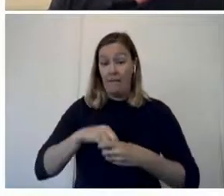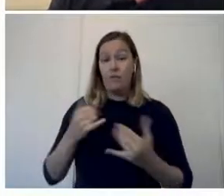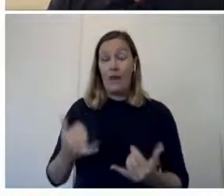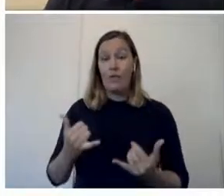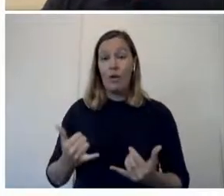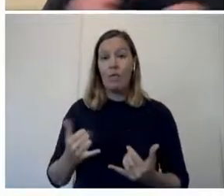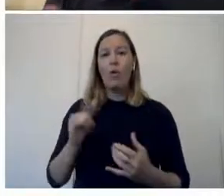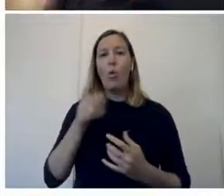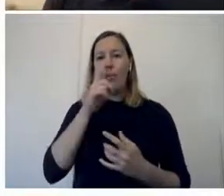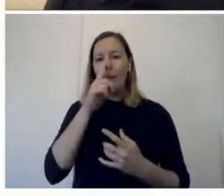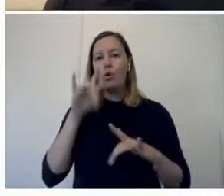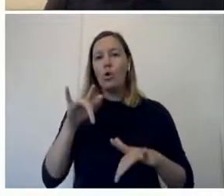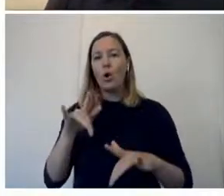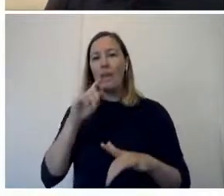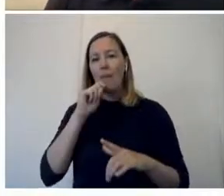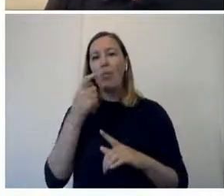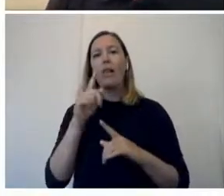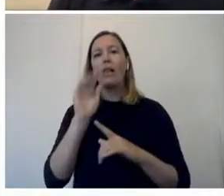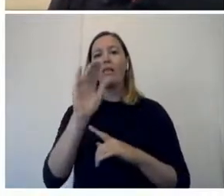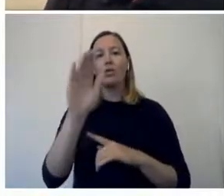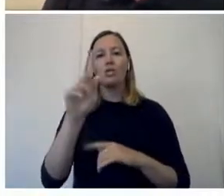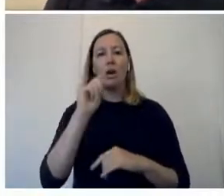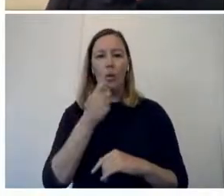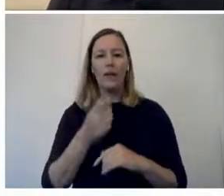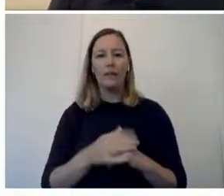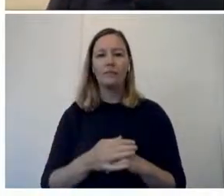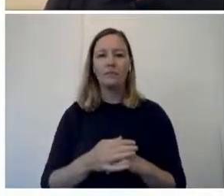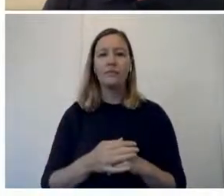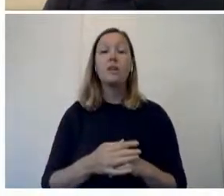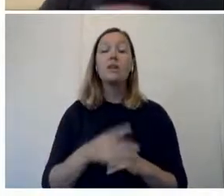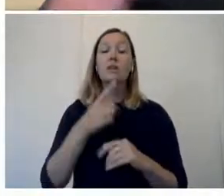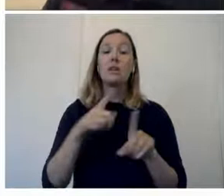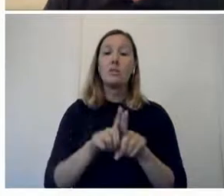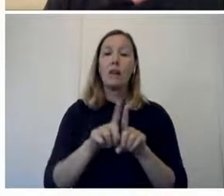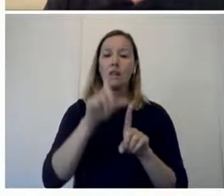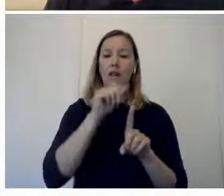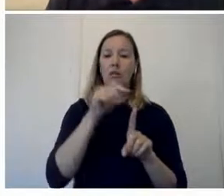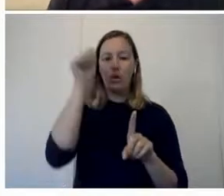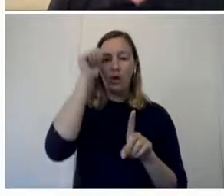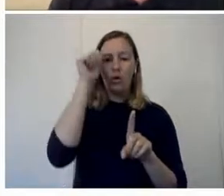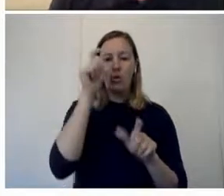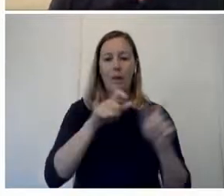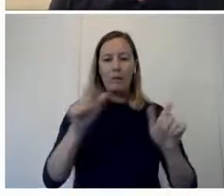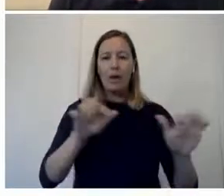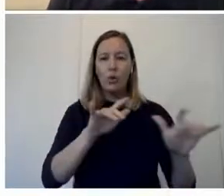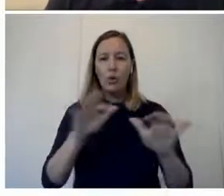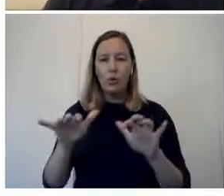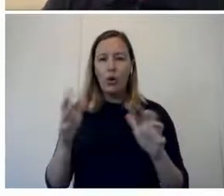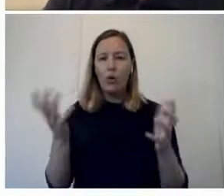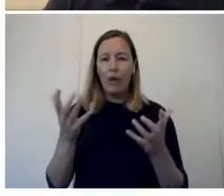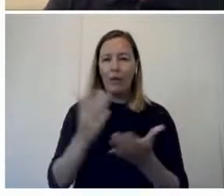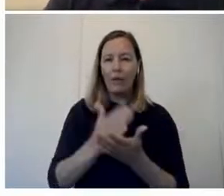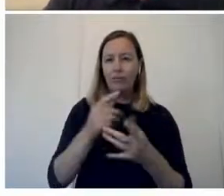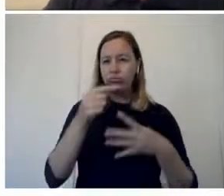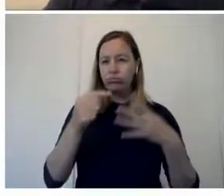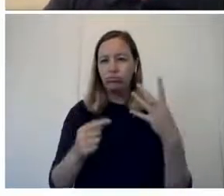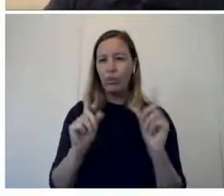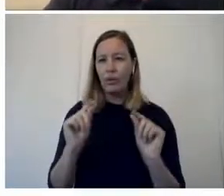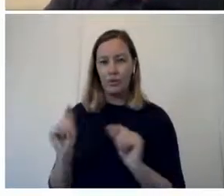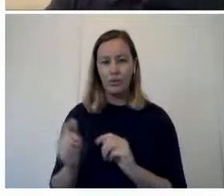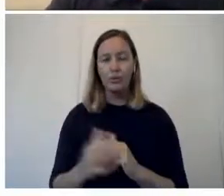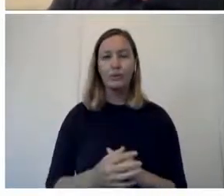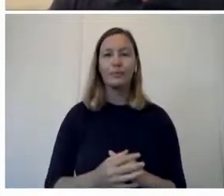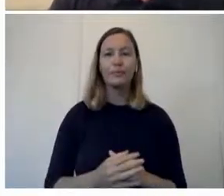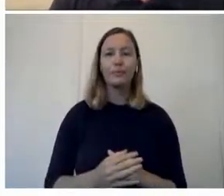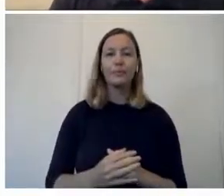those people can be profiled, and we know where they are, we know who they are, we know what they are. And so